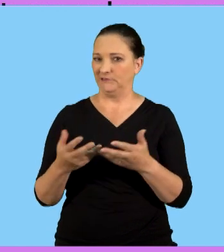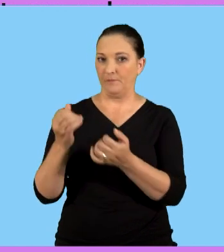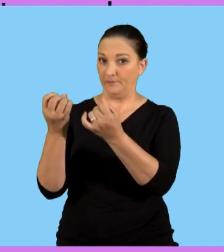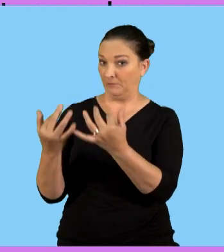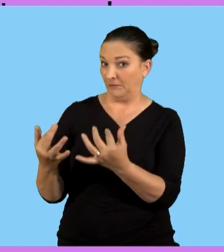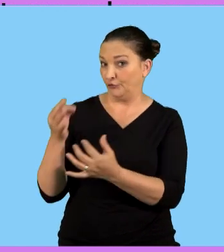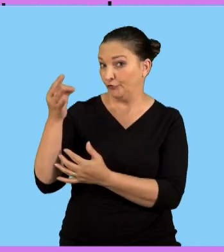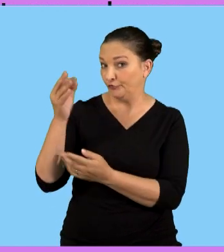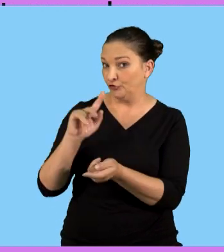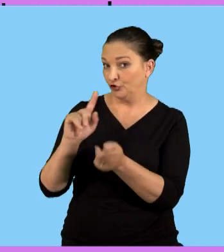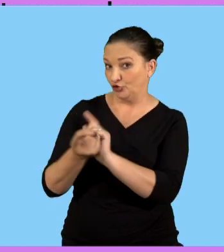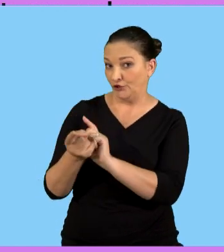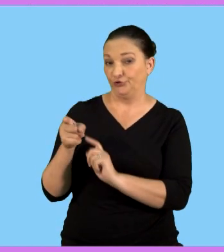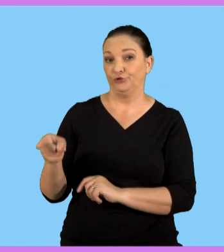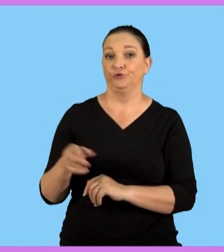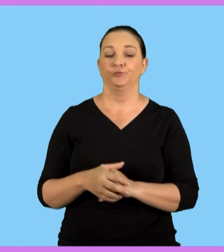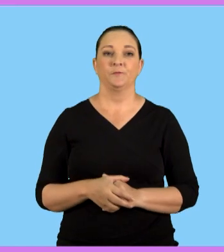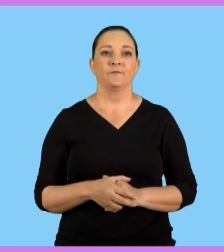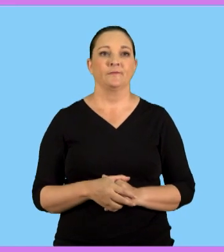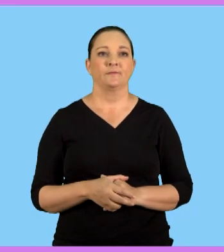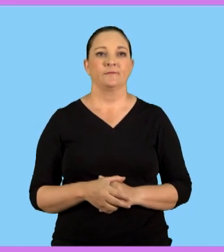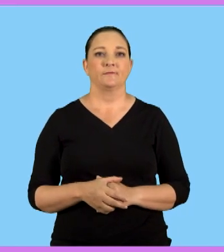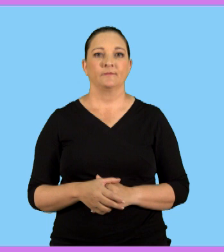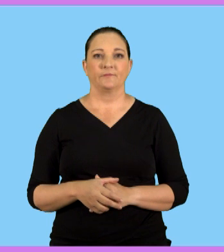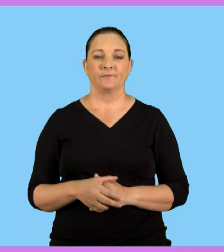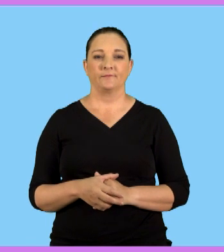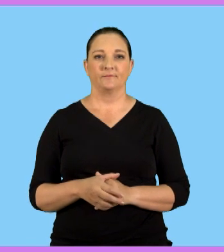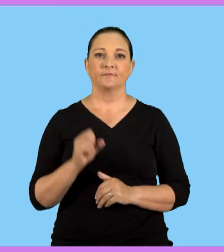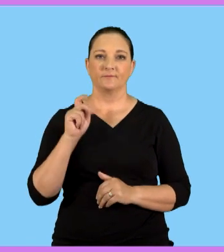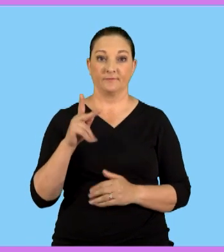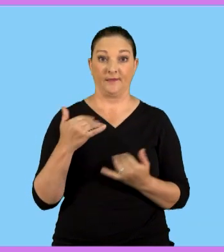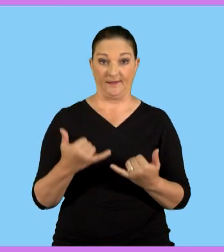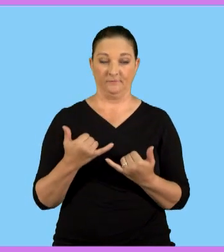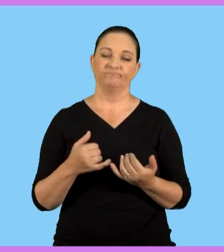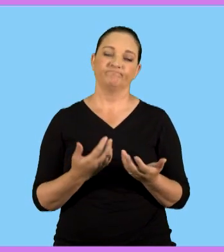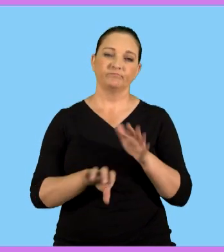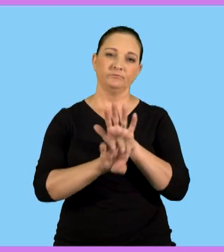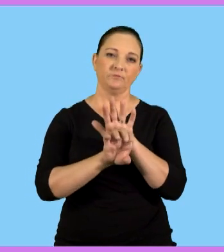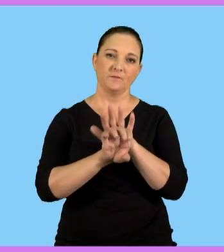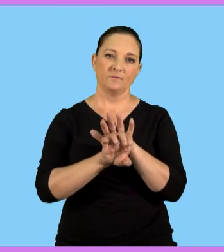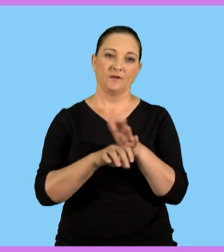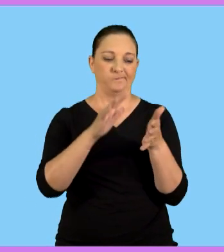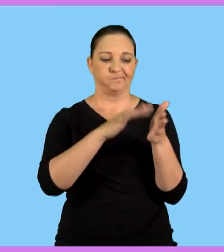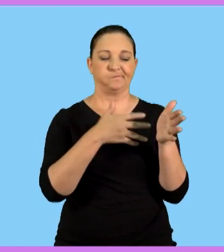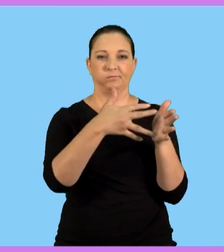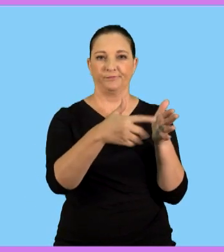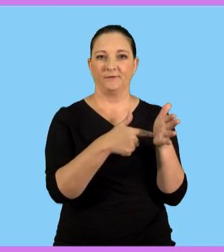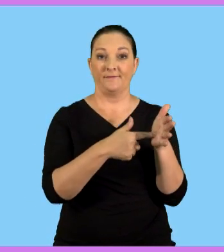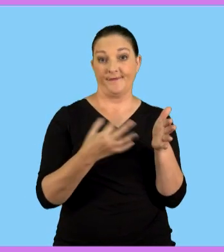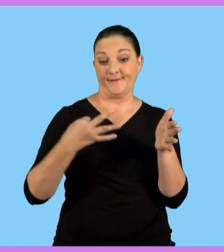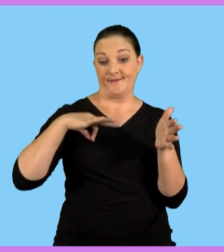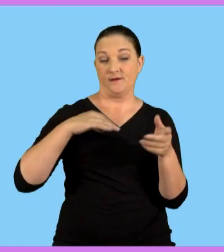future. All right, there we go. This is an example of an income and expenditure